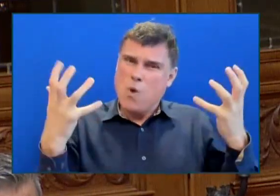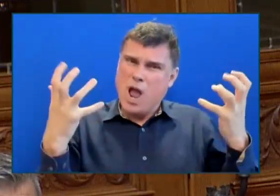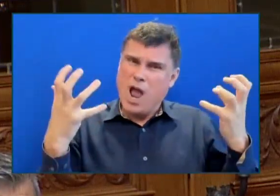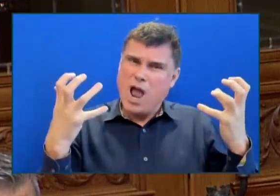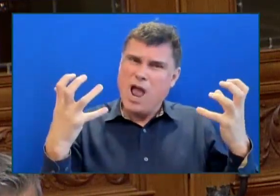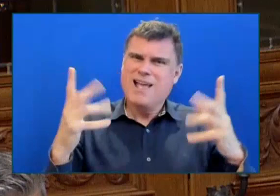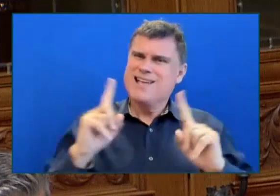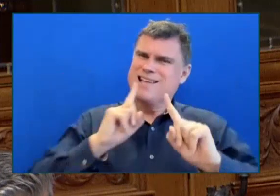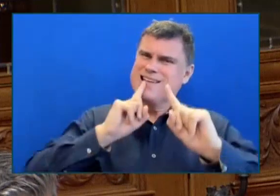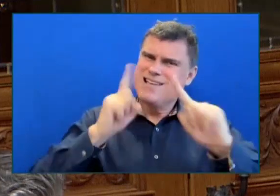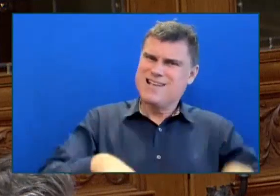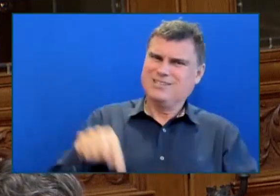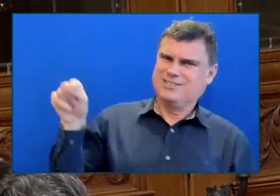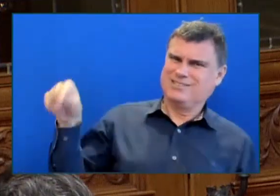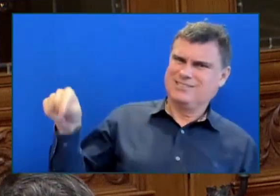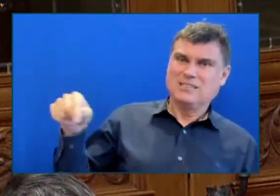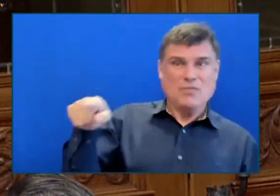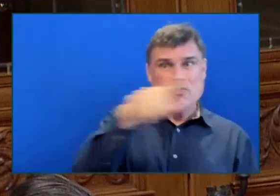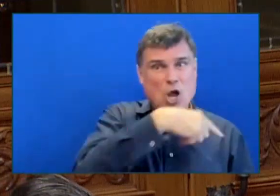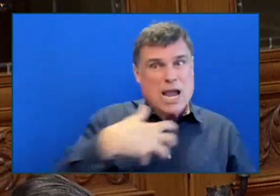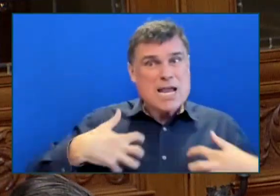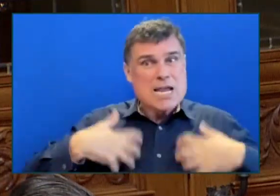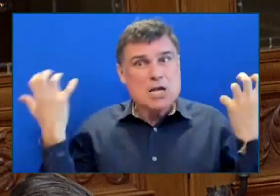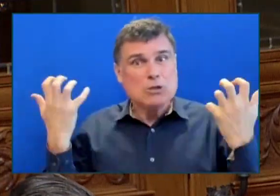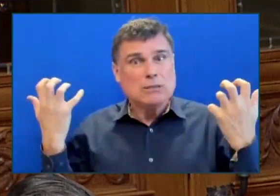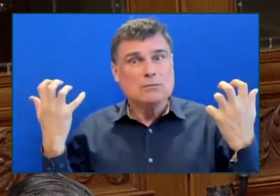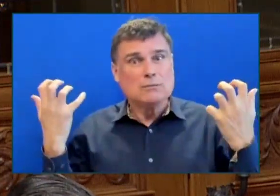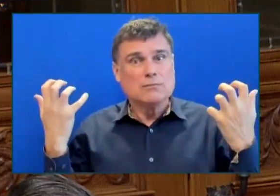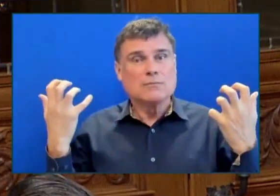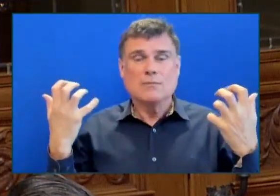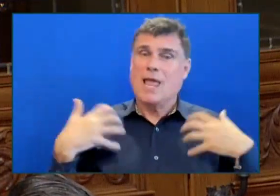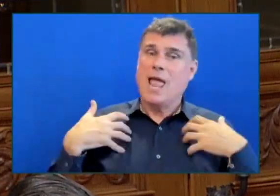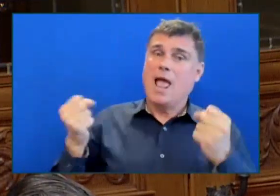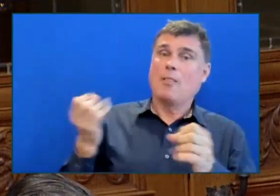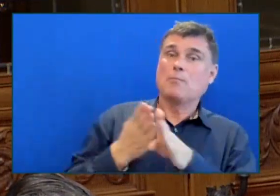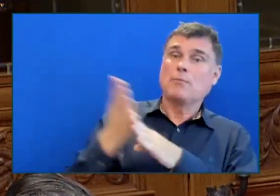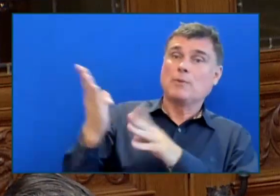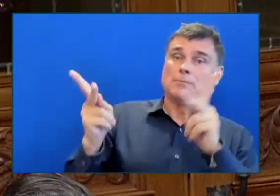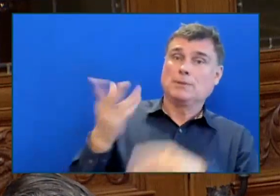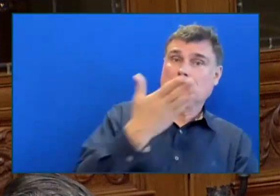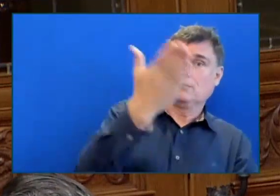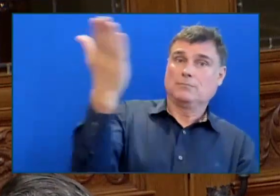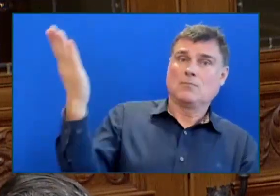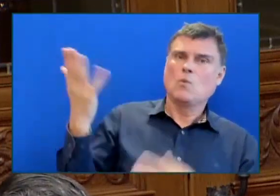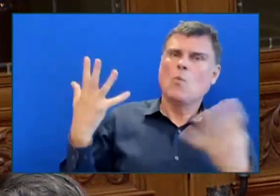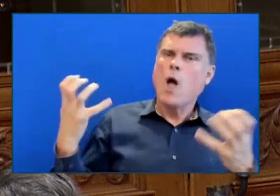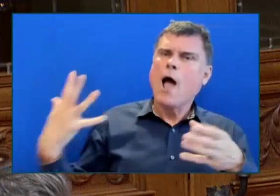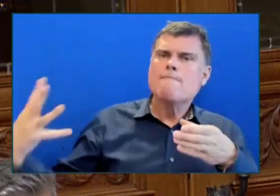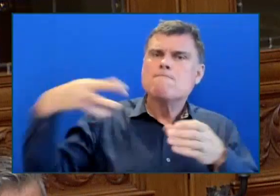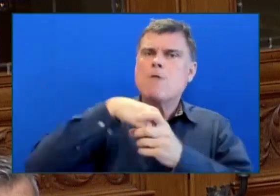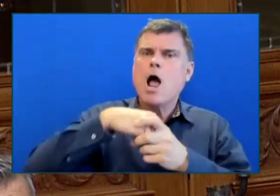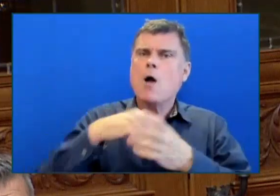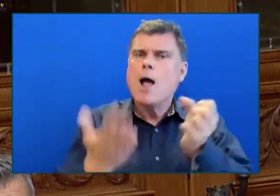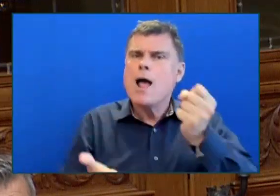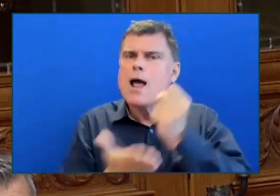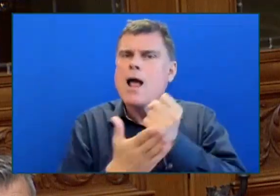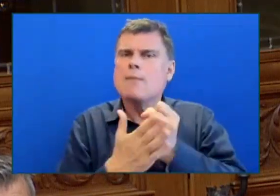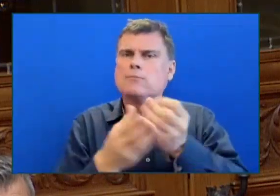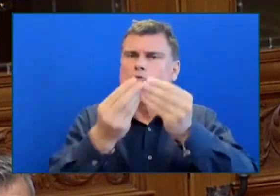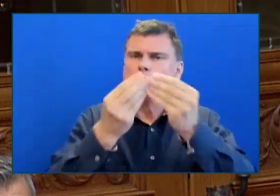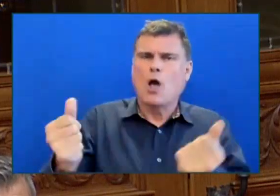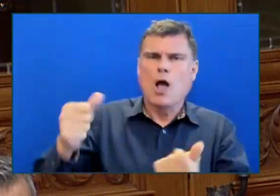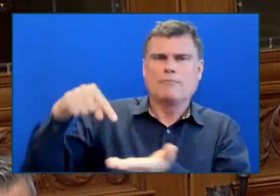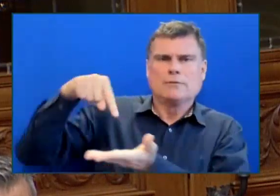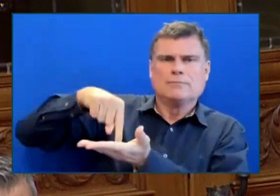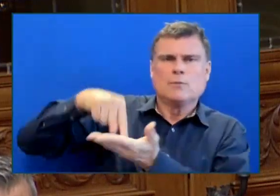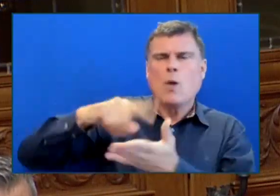here, they want to be part of the answer. They want to be part of being able to provide better services. They